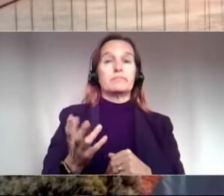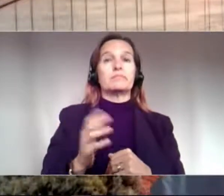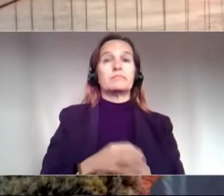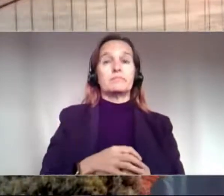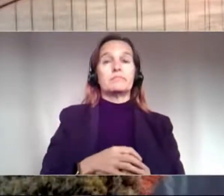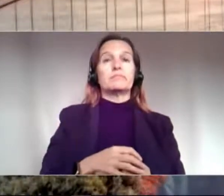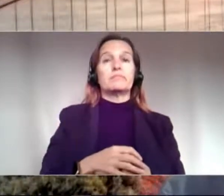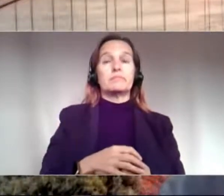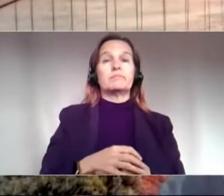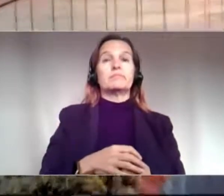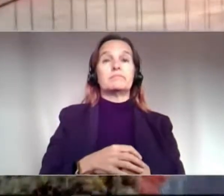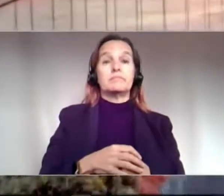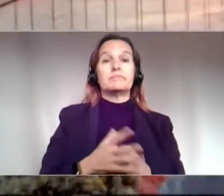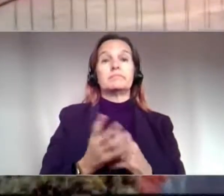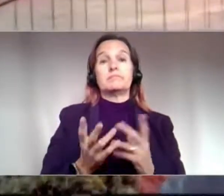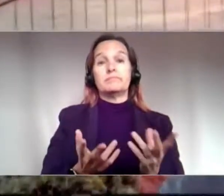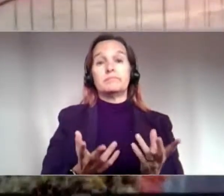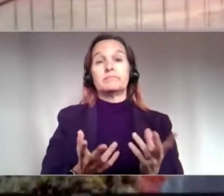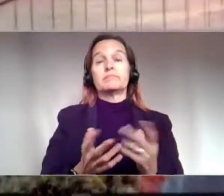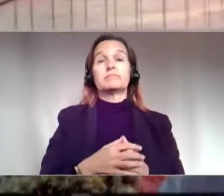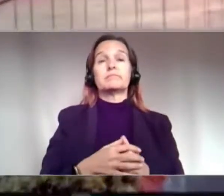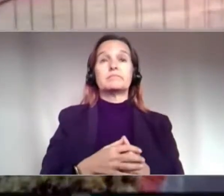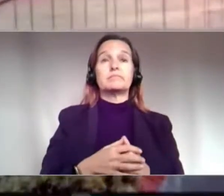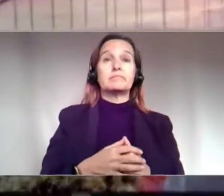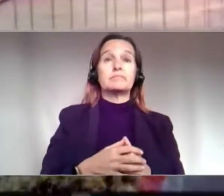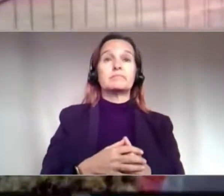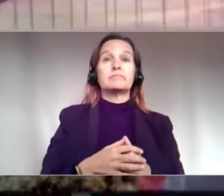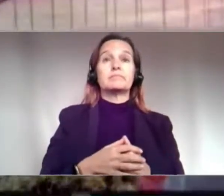that brings me to